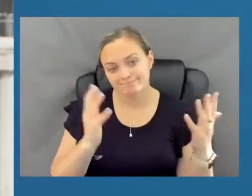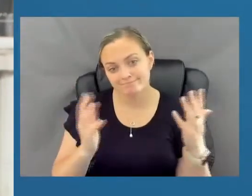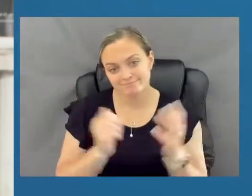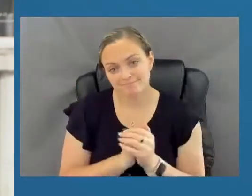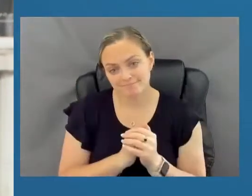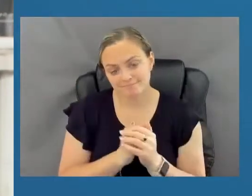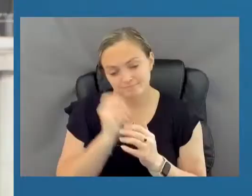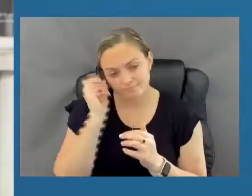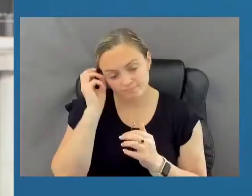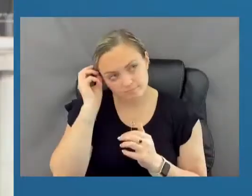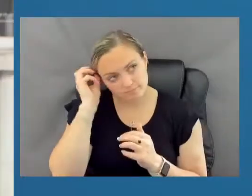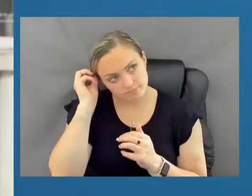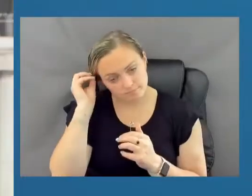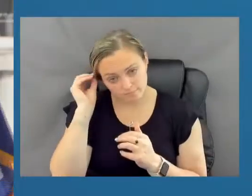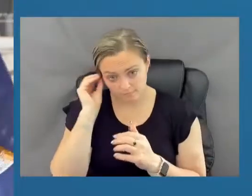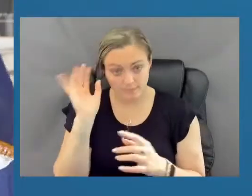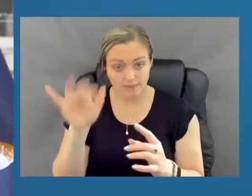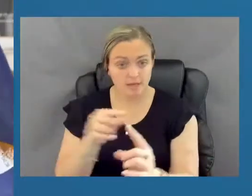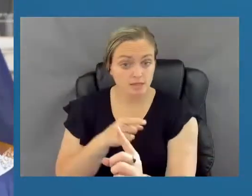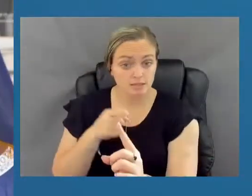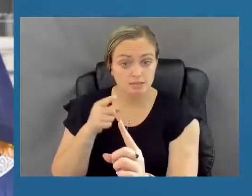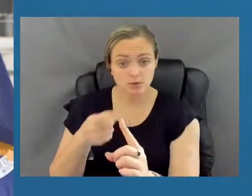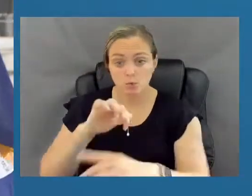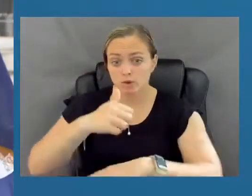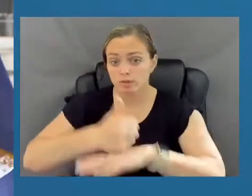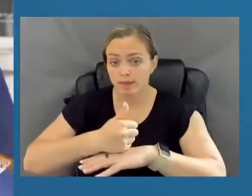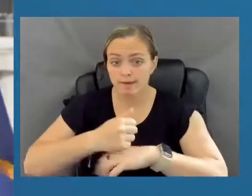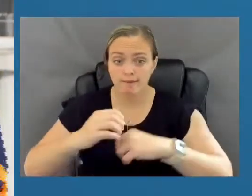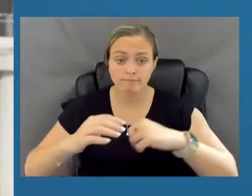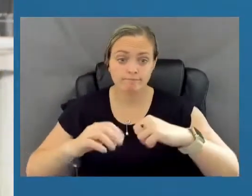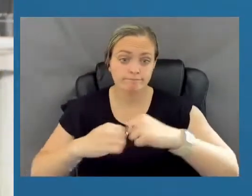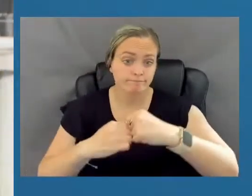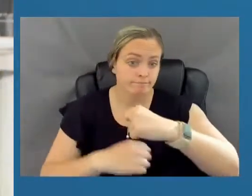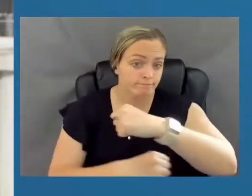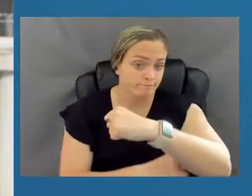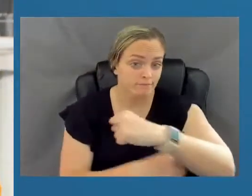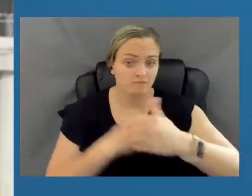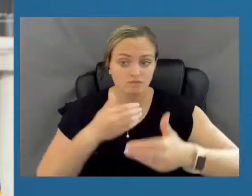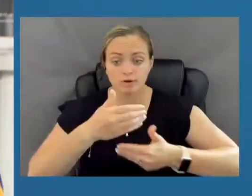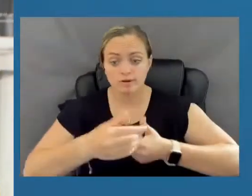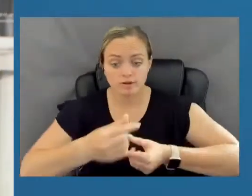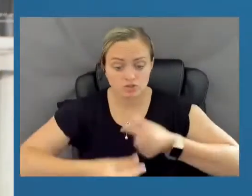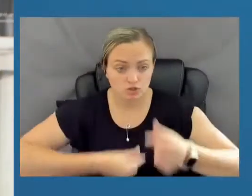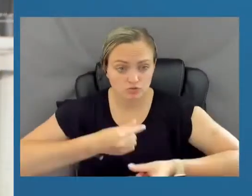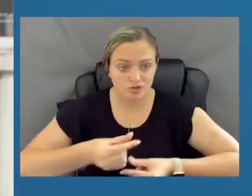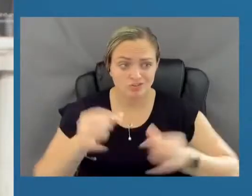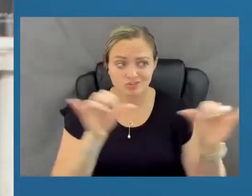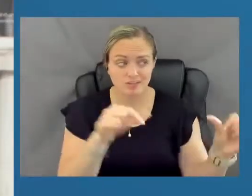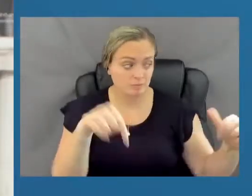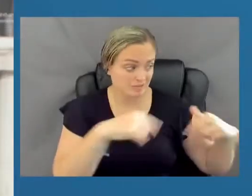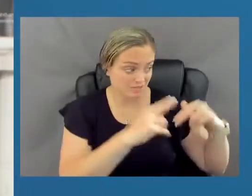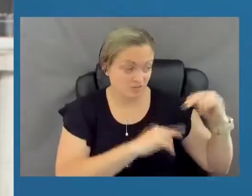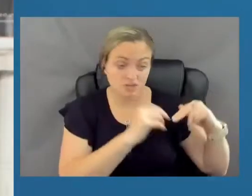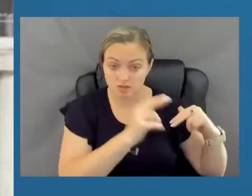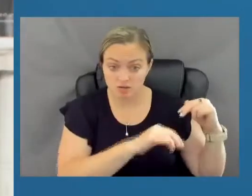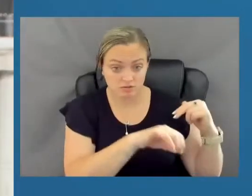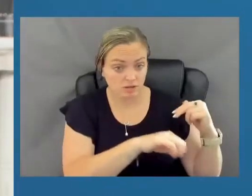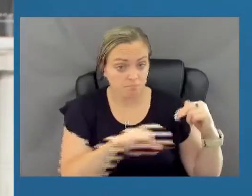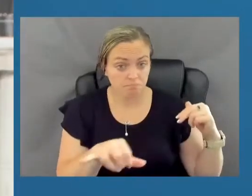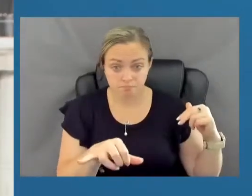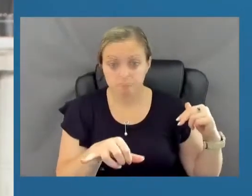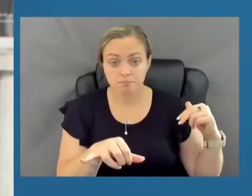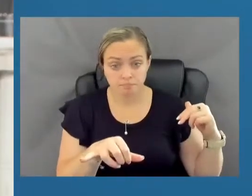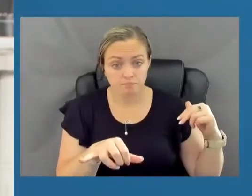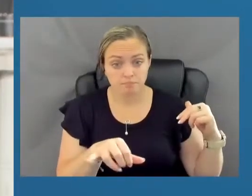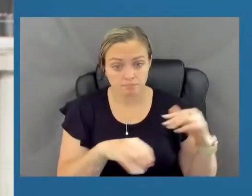This historic initiative will lay the foundation for the next generation of prosperity, just like this facility did, just like this one